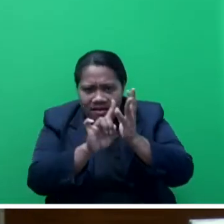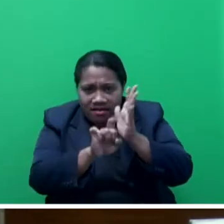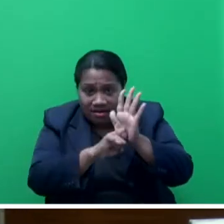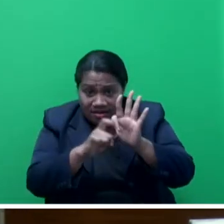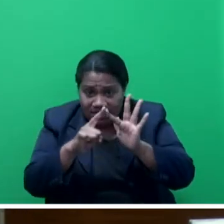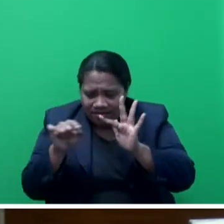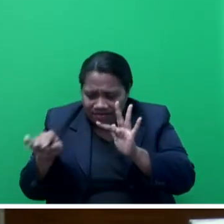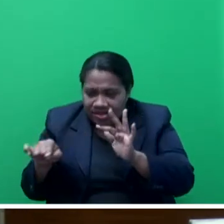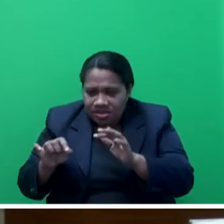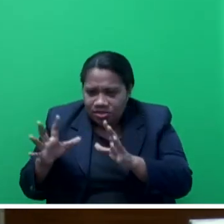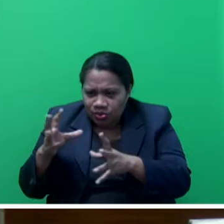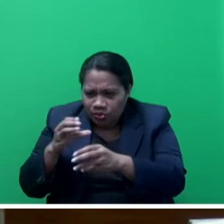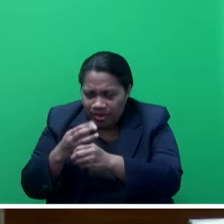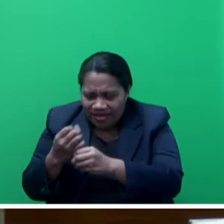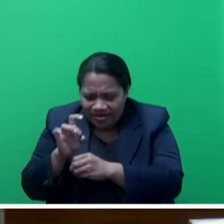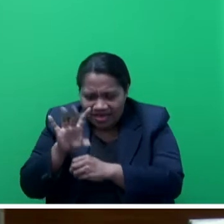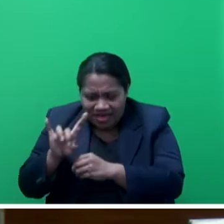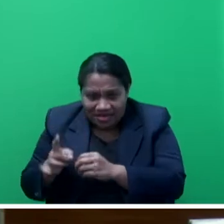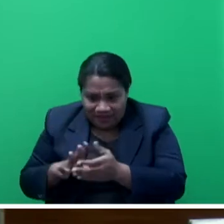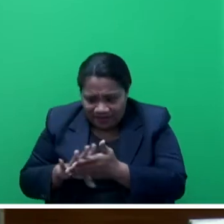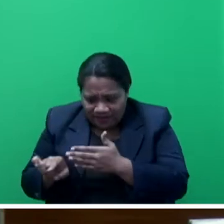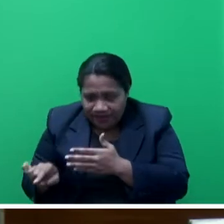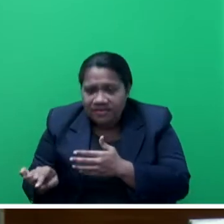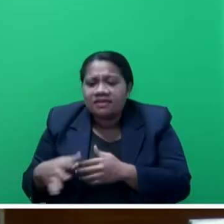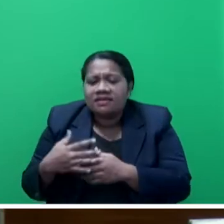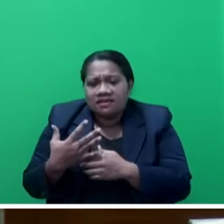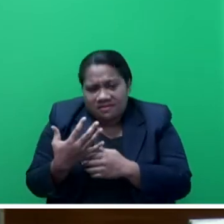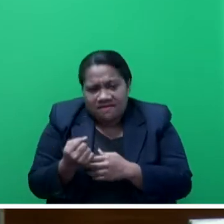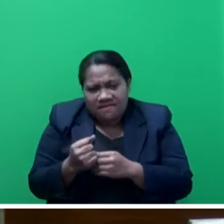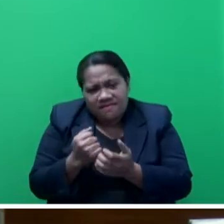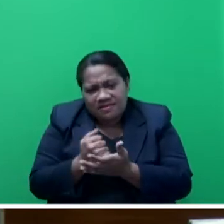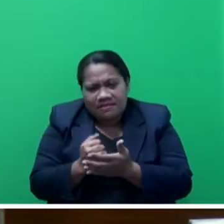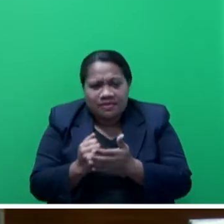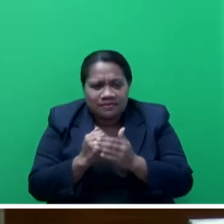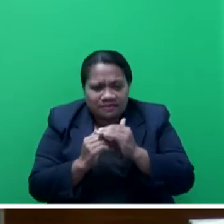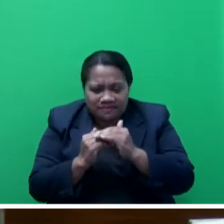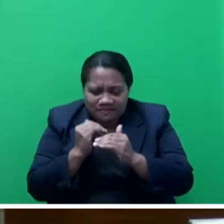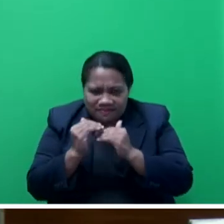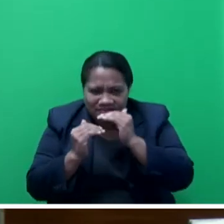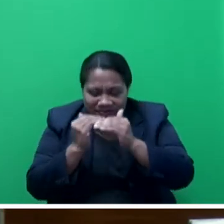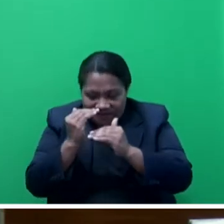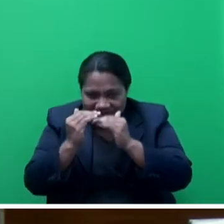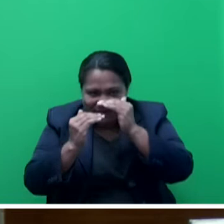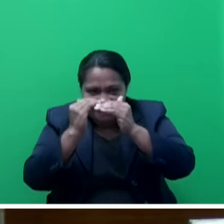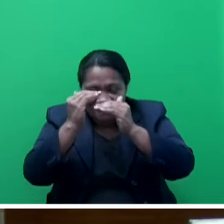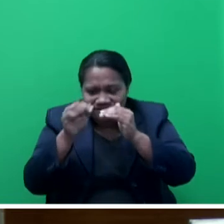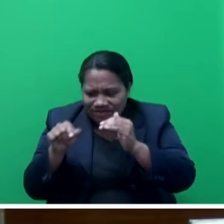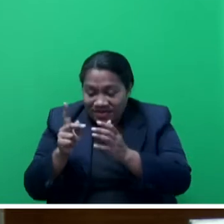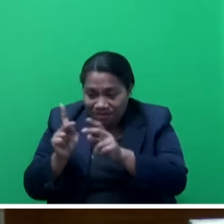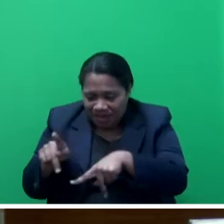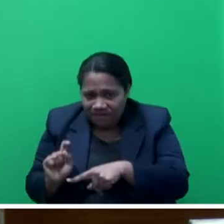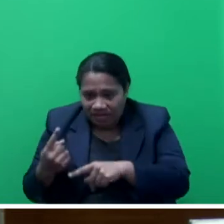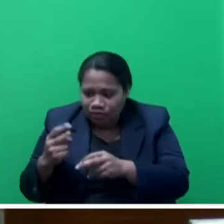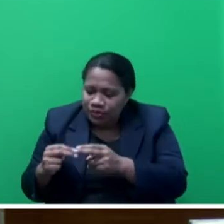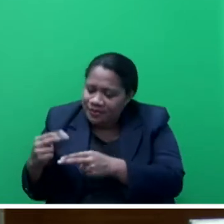about $10,000 in the stage one. The number of stages, Mr. Speaker, of developing that park. Stage one, we planted the native